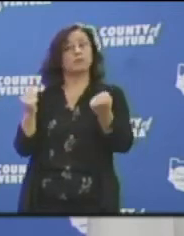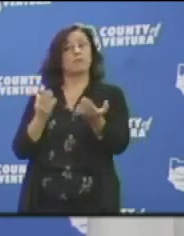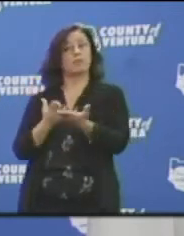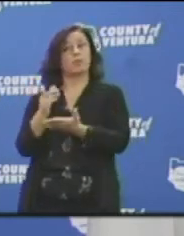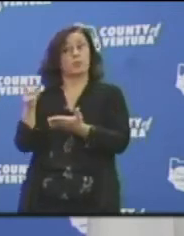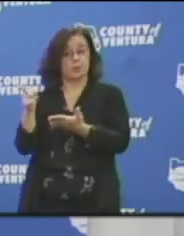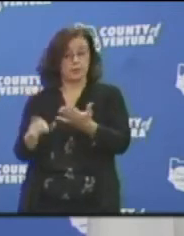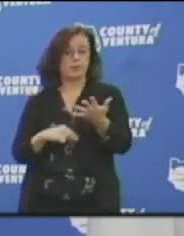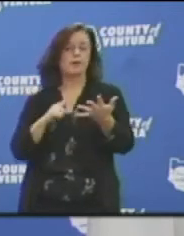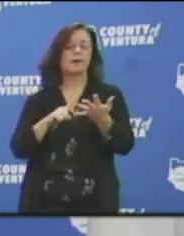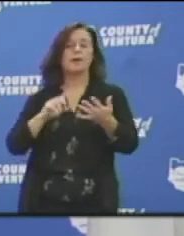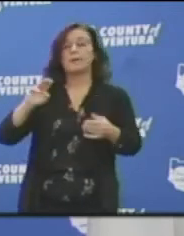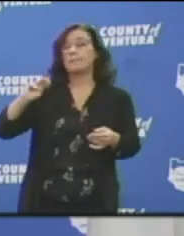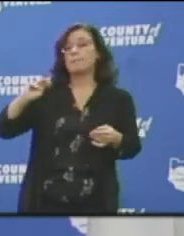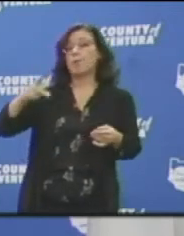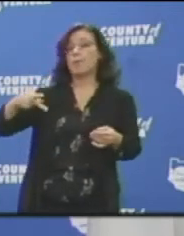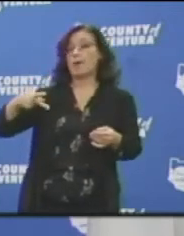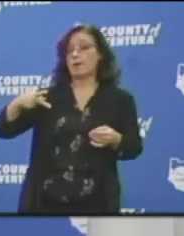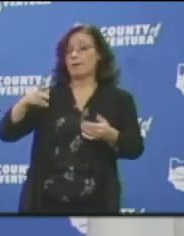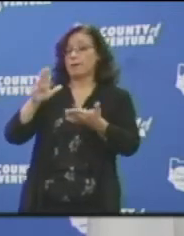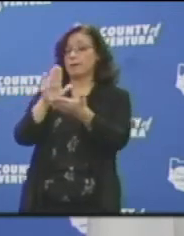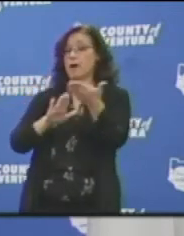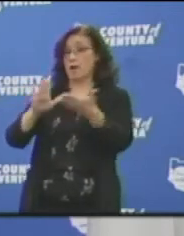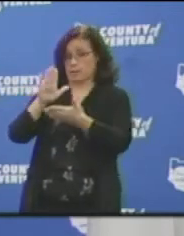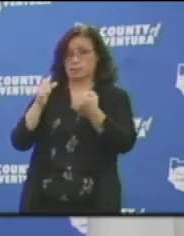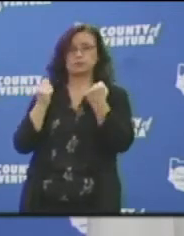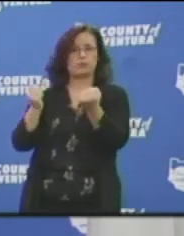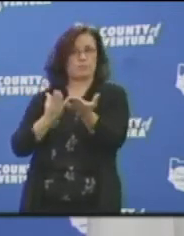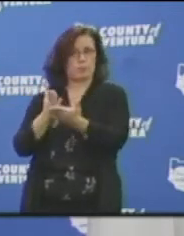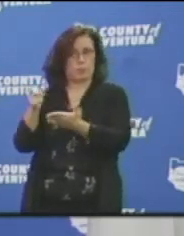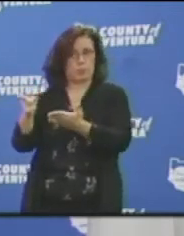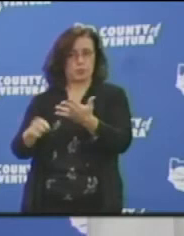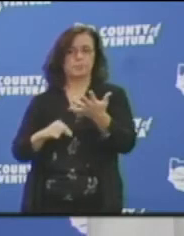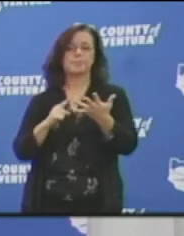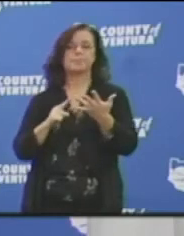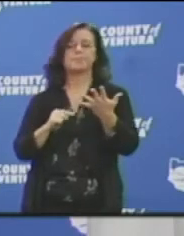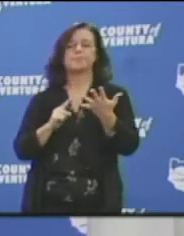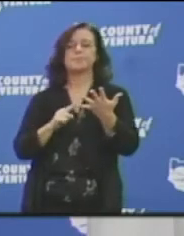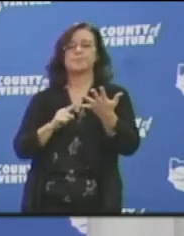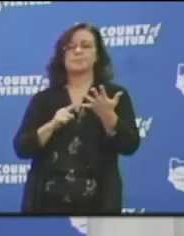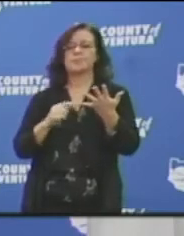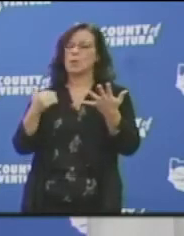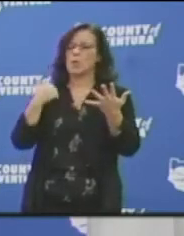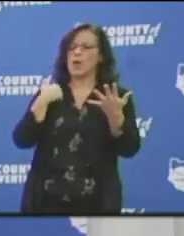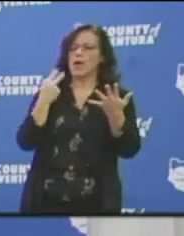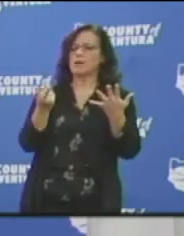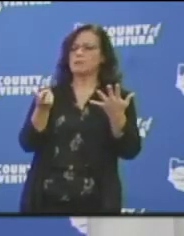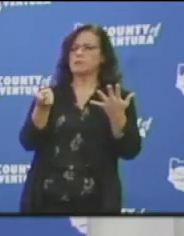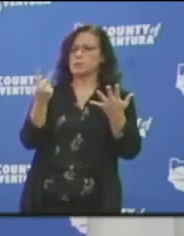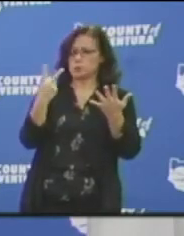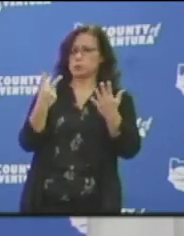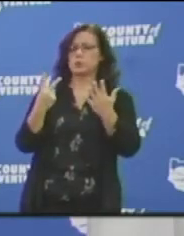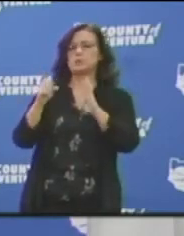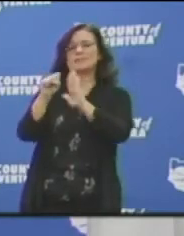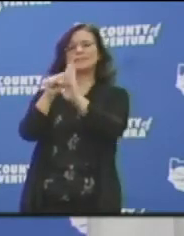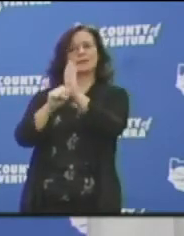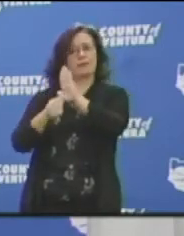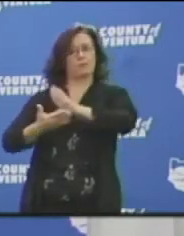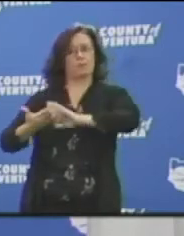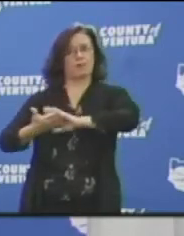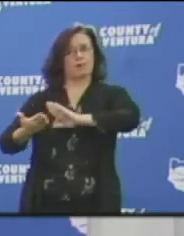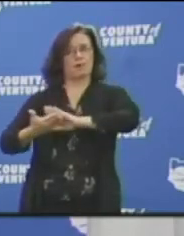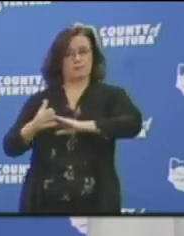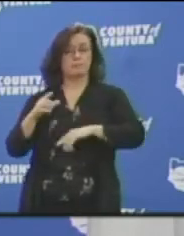Park College is a drive-through site. And we also have 2 state-operated sites